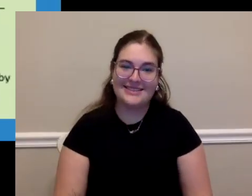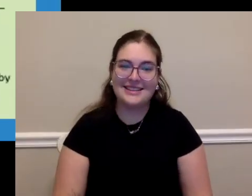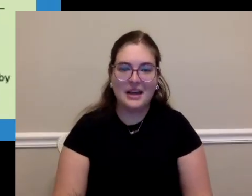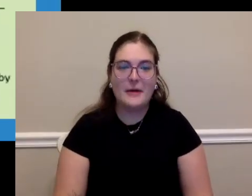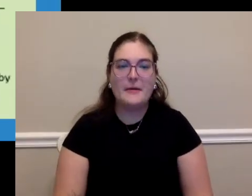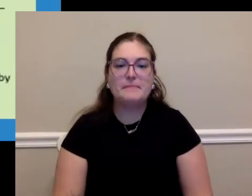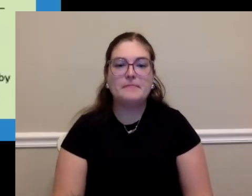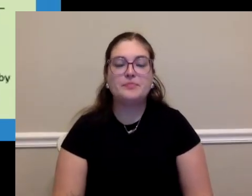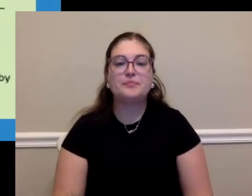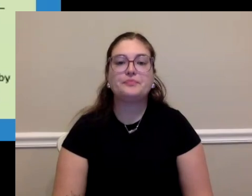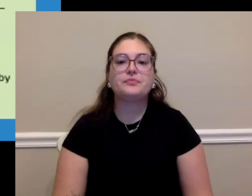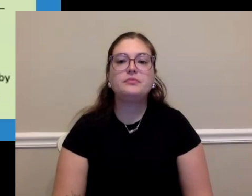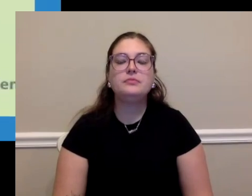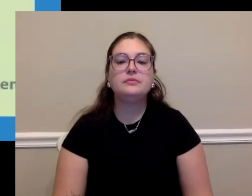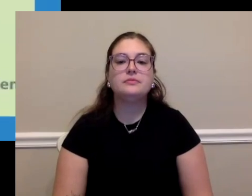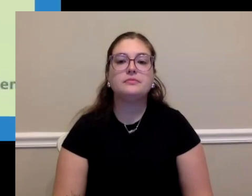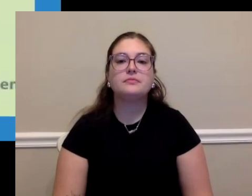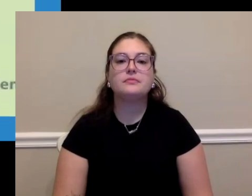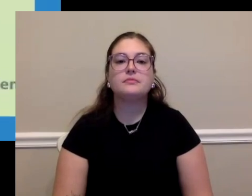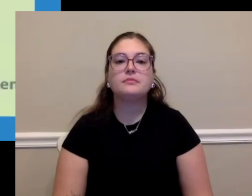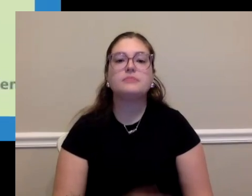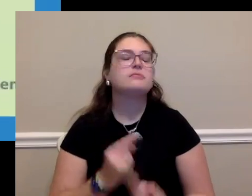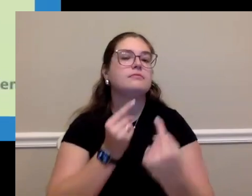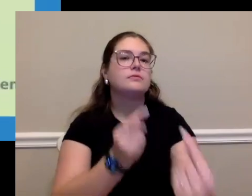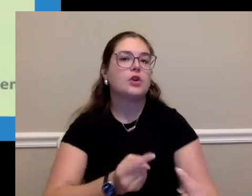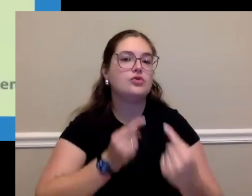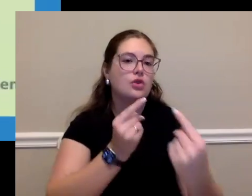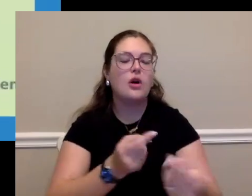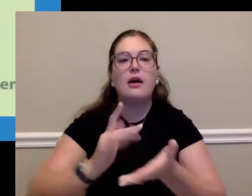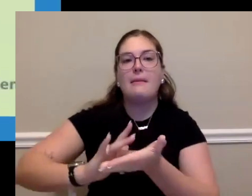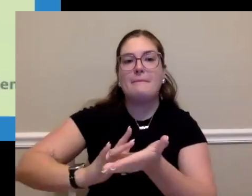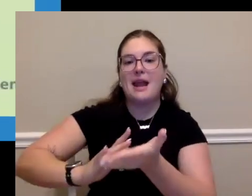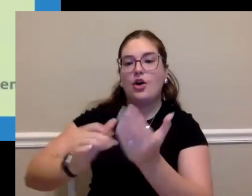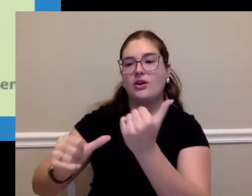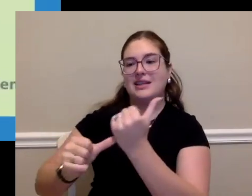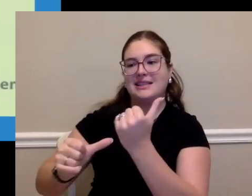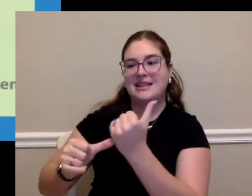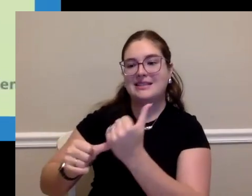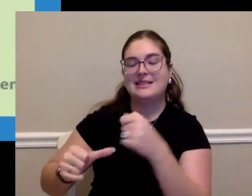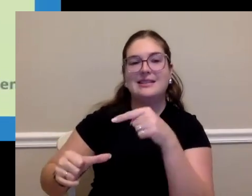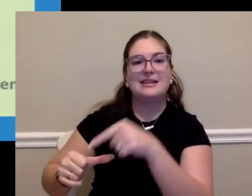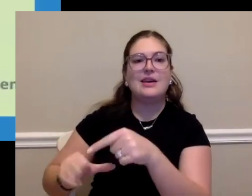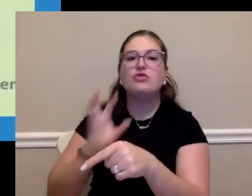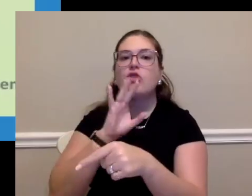awesome. Okay, next one. I always struggle when the medical assistant talks about the